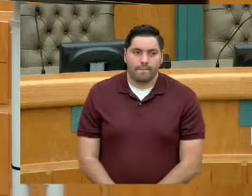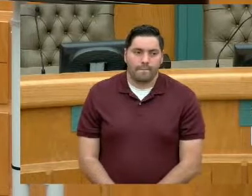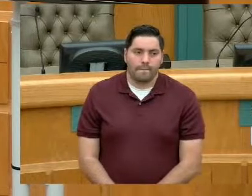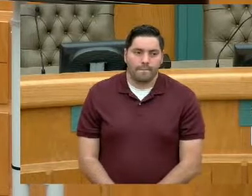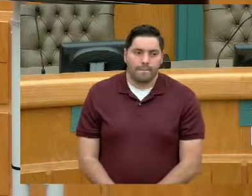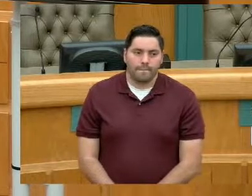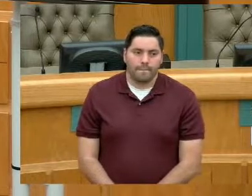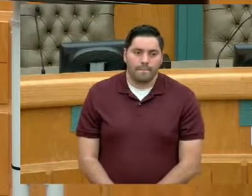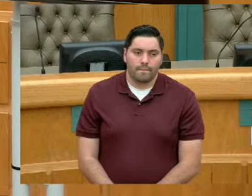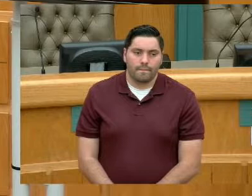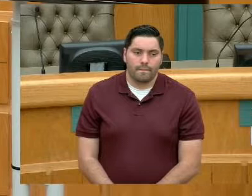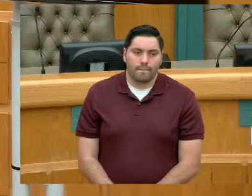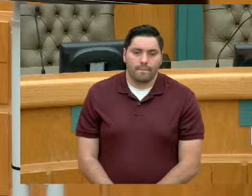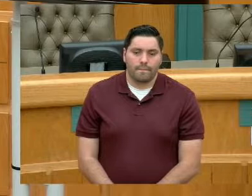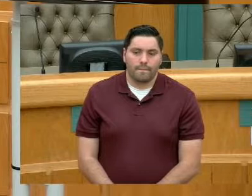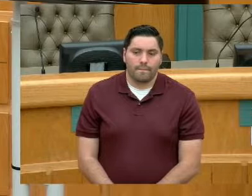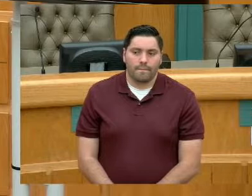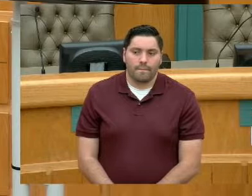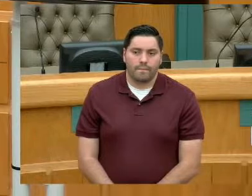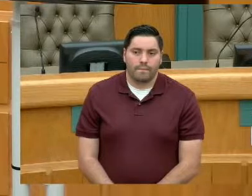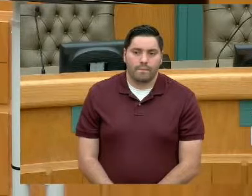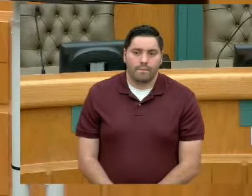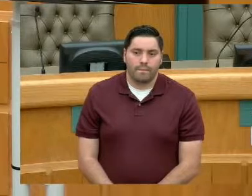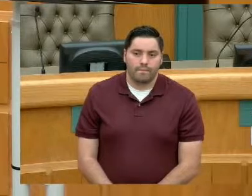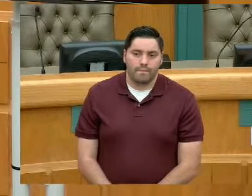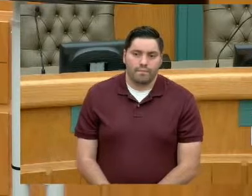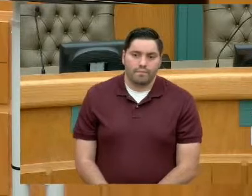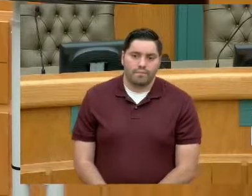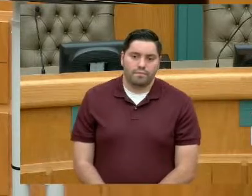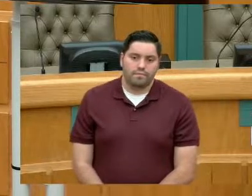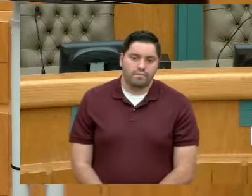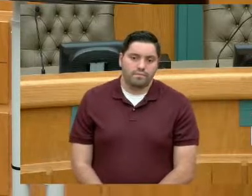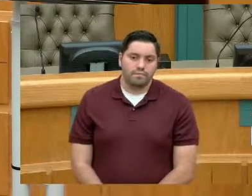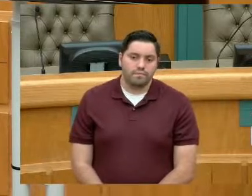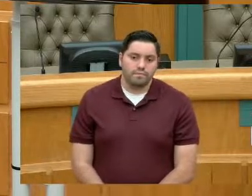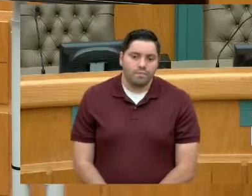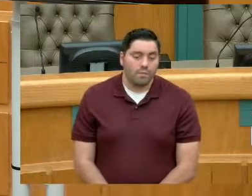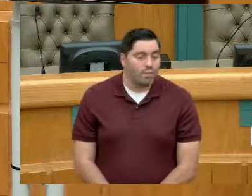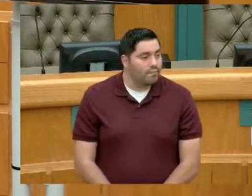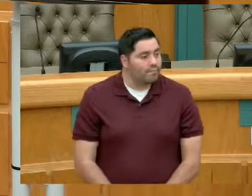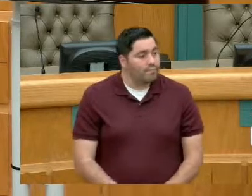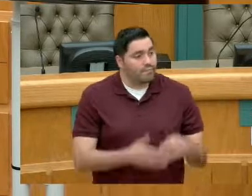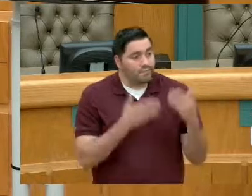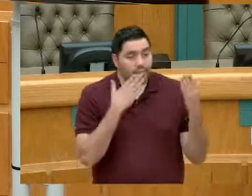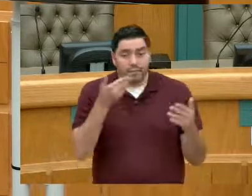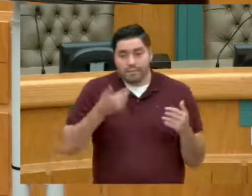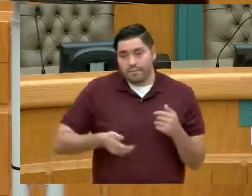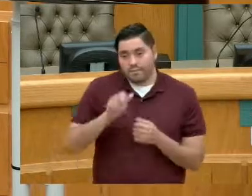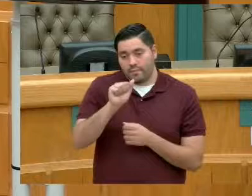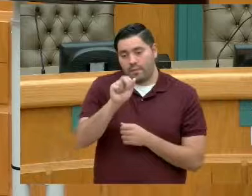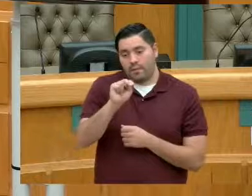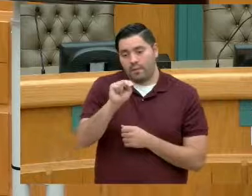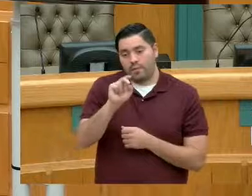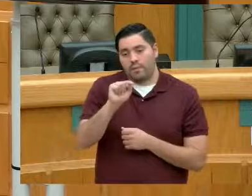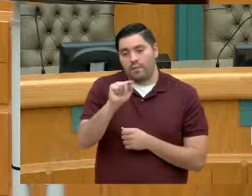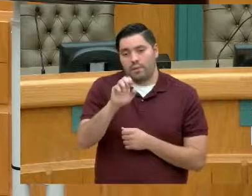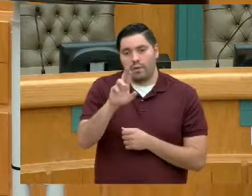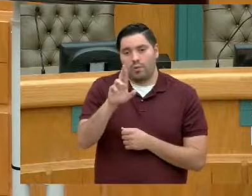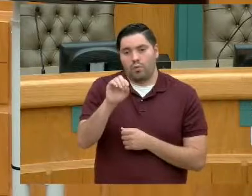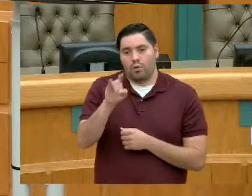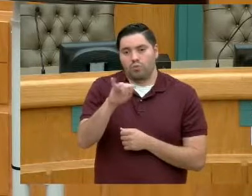Use cubrebocas y lave sus manos lo más frecuente posible. Thank you. Annette Rodriguez, Health Department